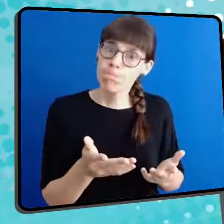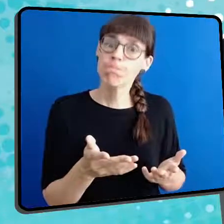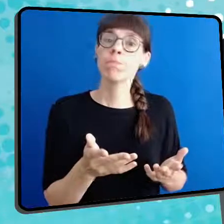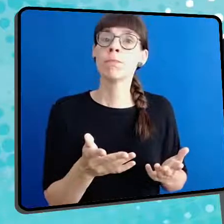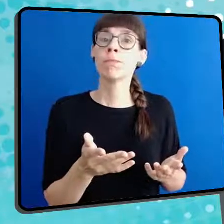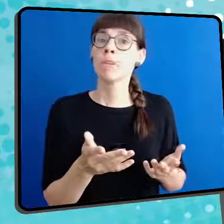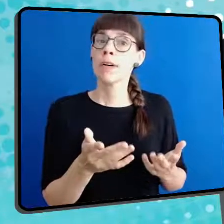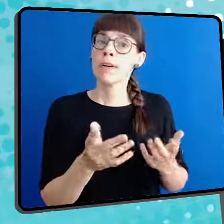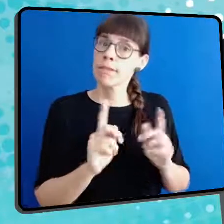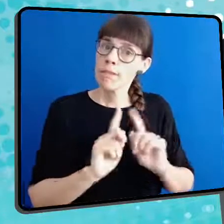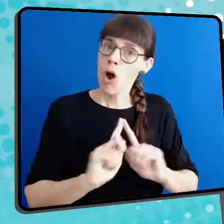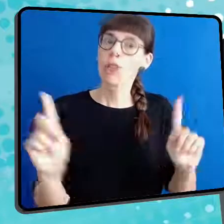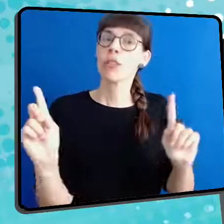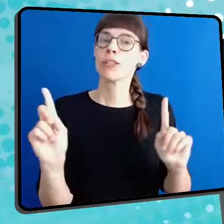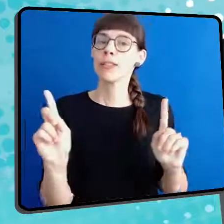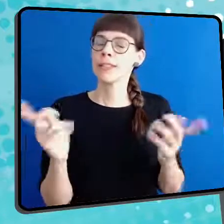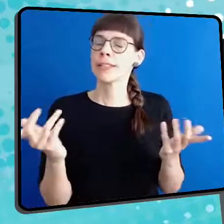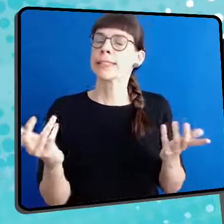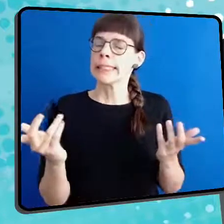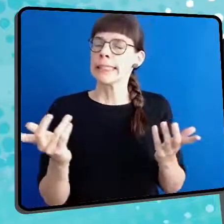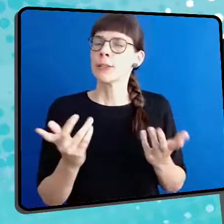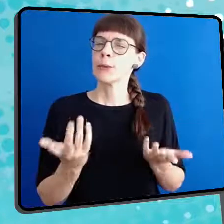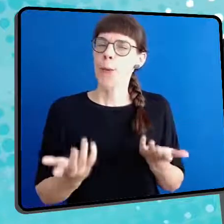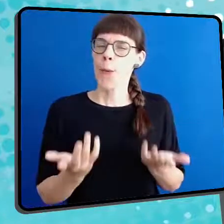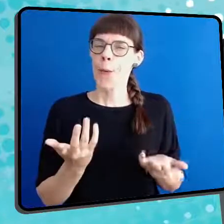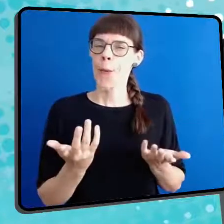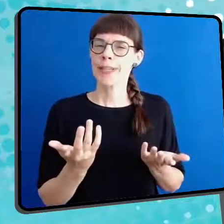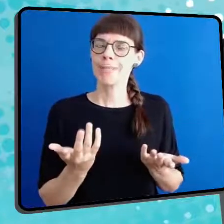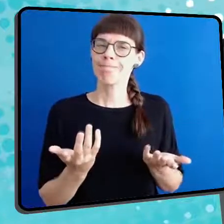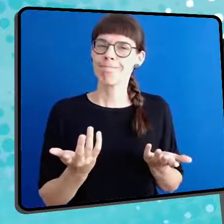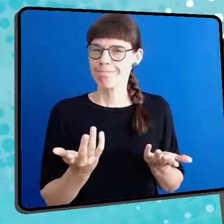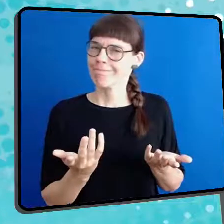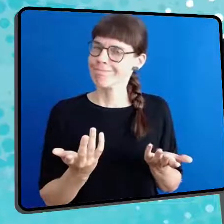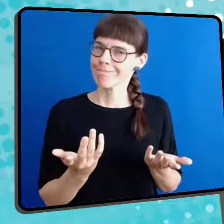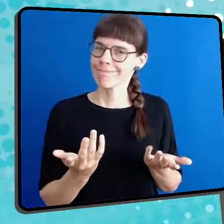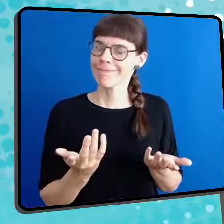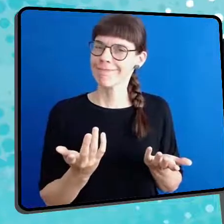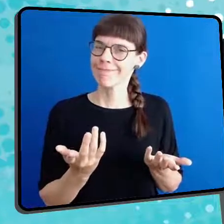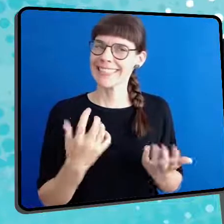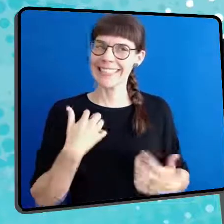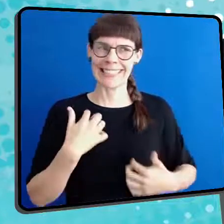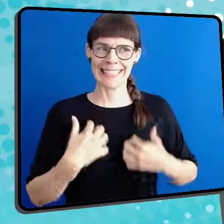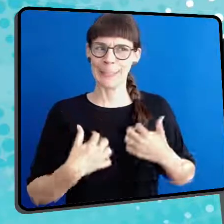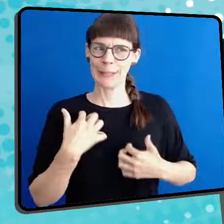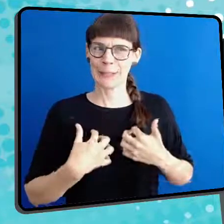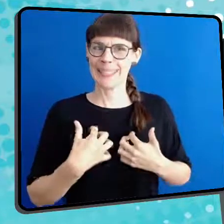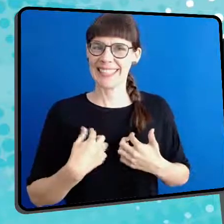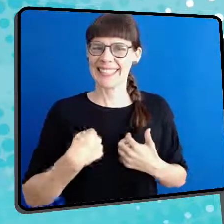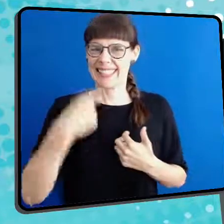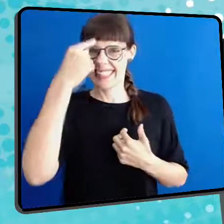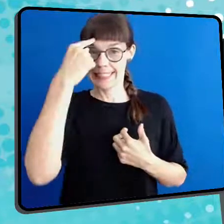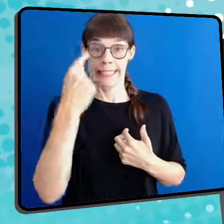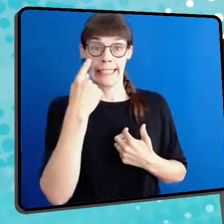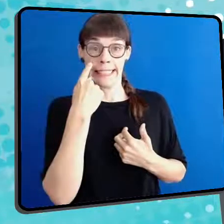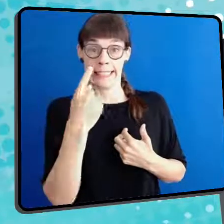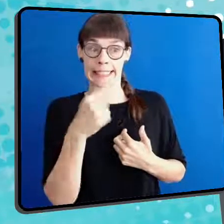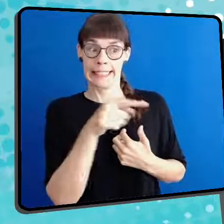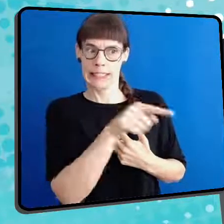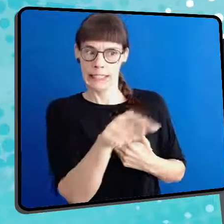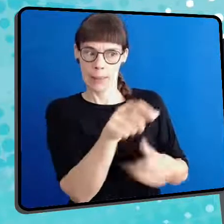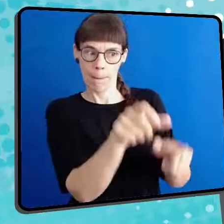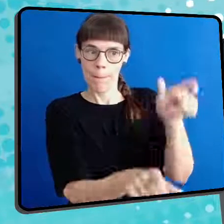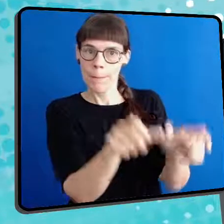it in an incredibly different way. That must be quite interesting to see how people use all the different technology and